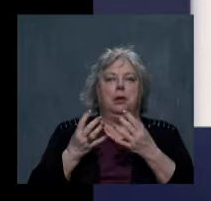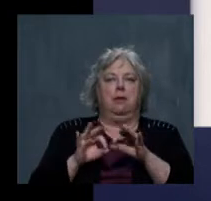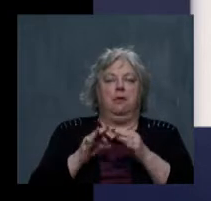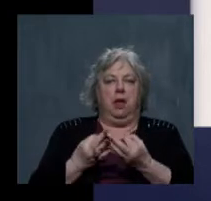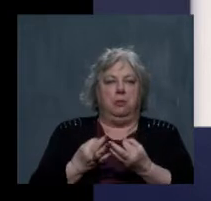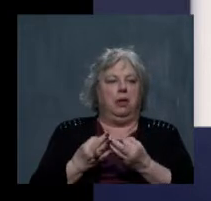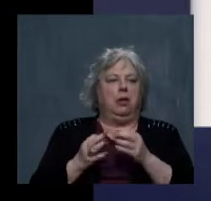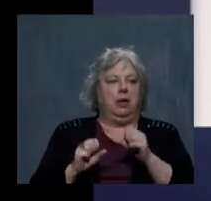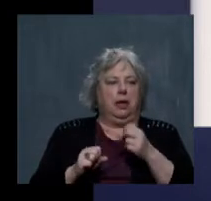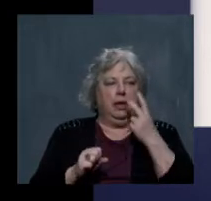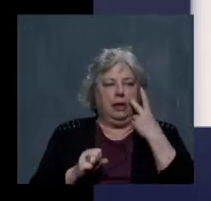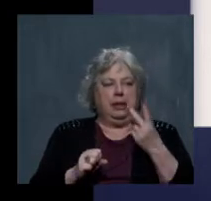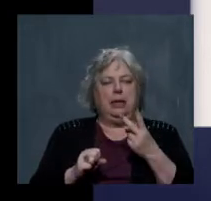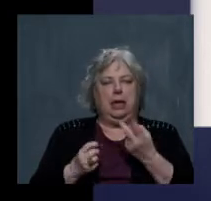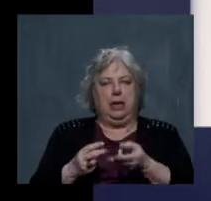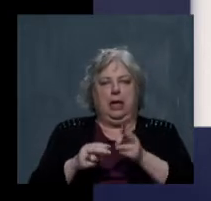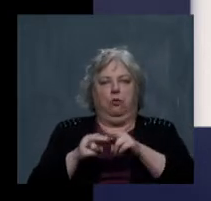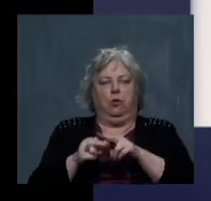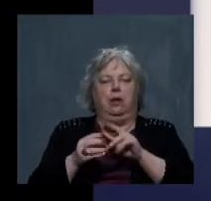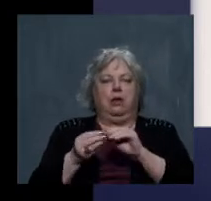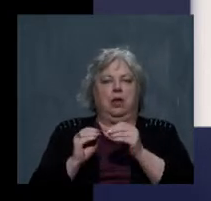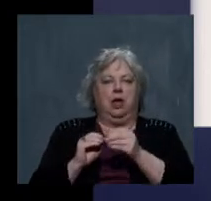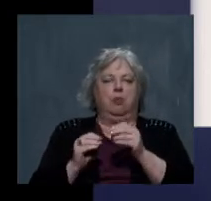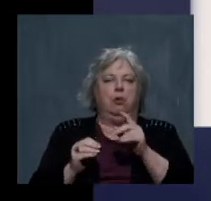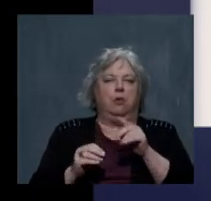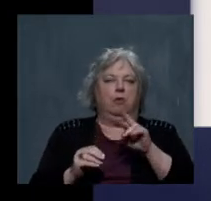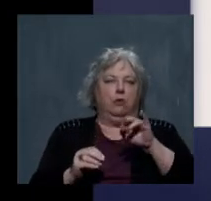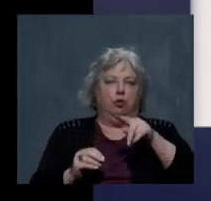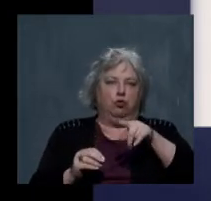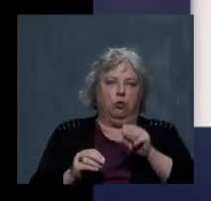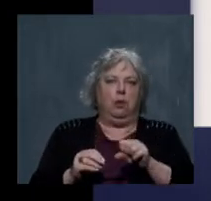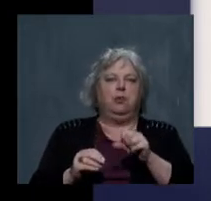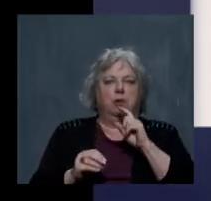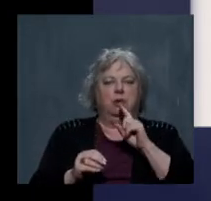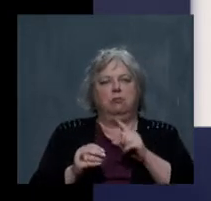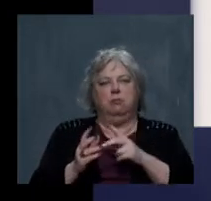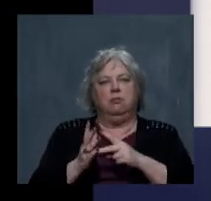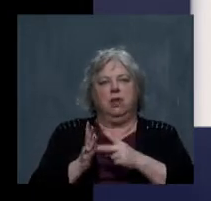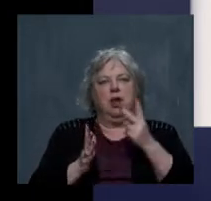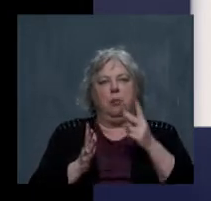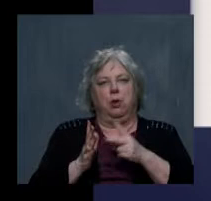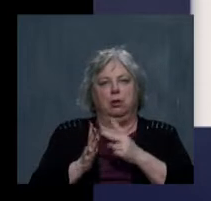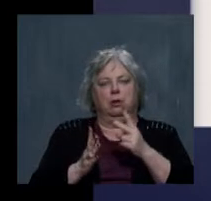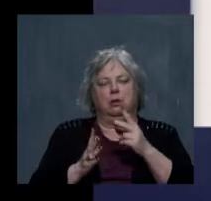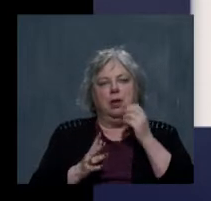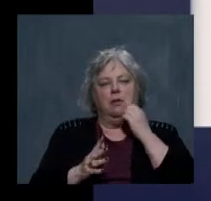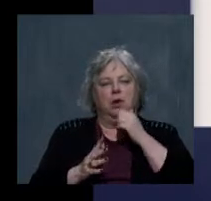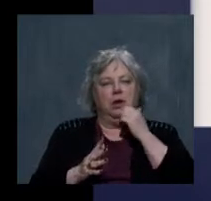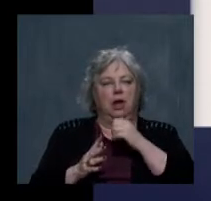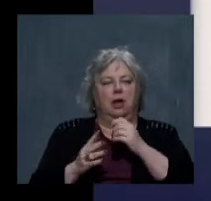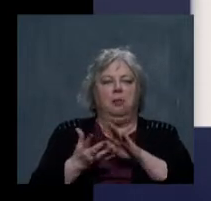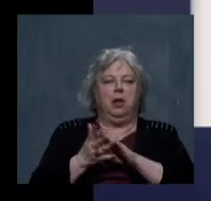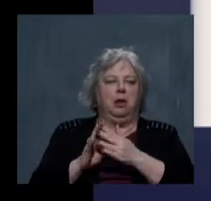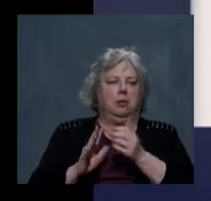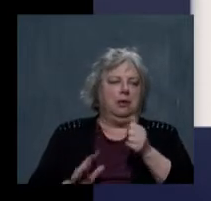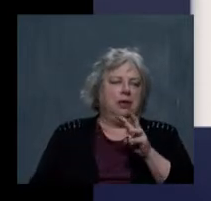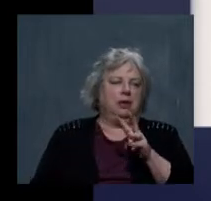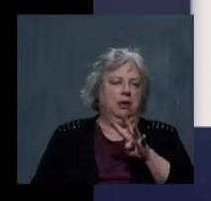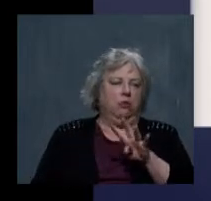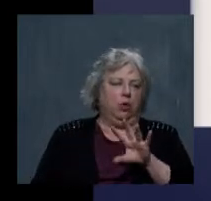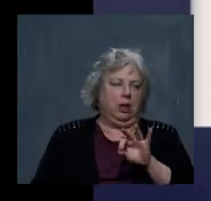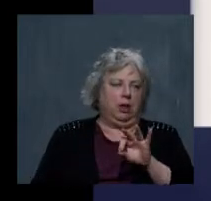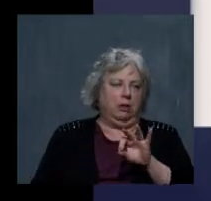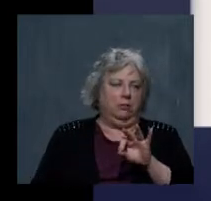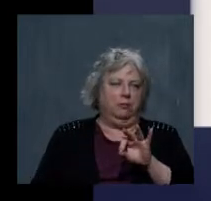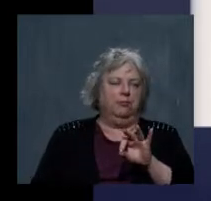the increase in the trip generation. It's pretty much doubles the daily volume, 1649.